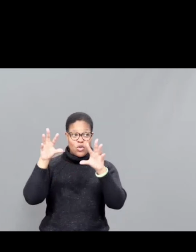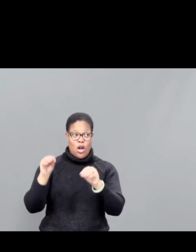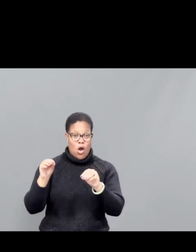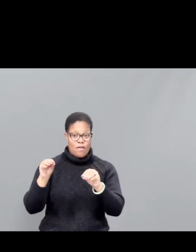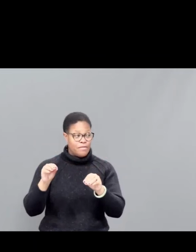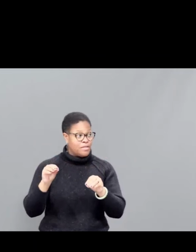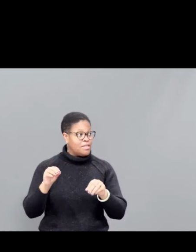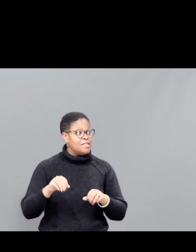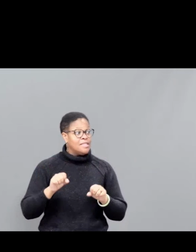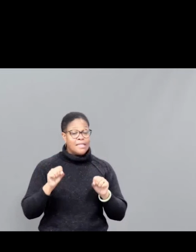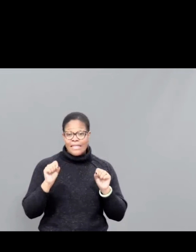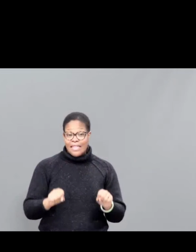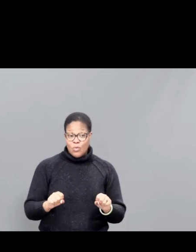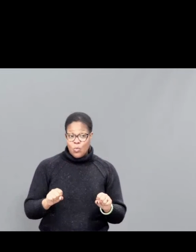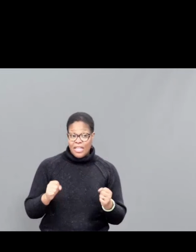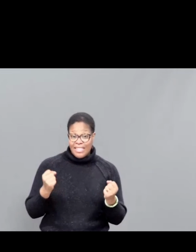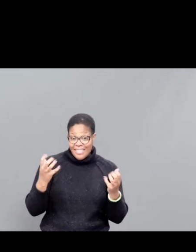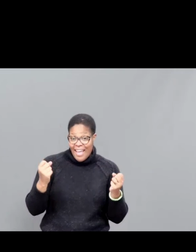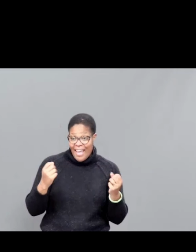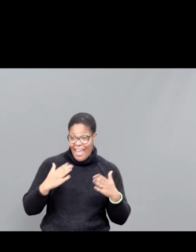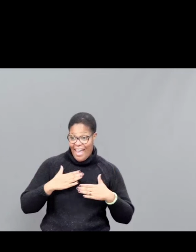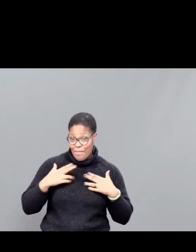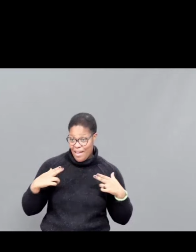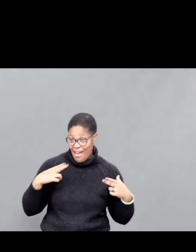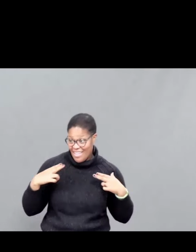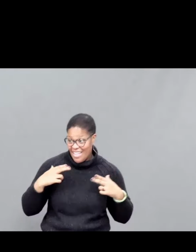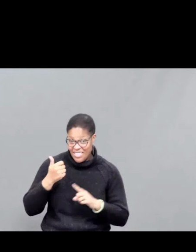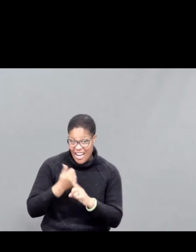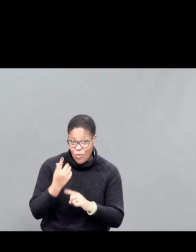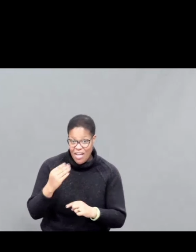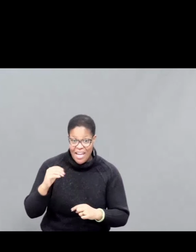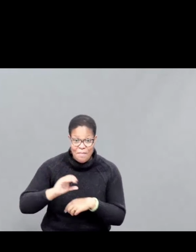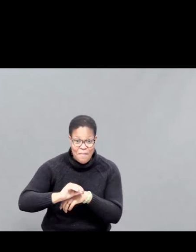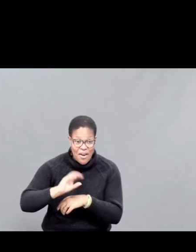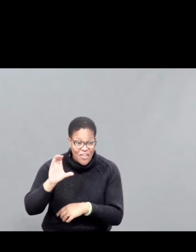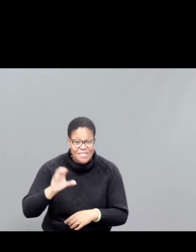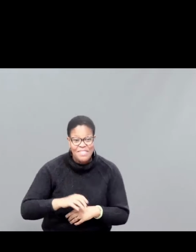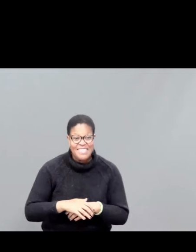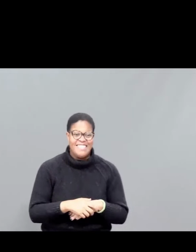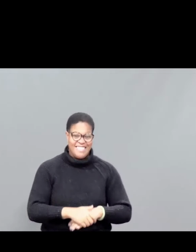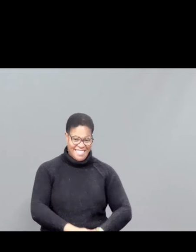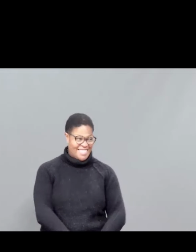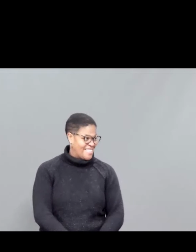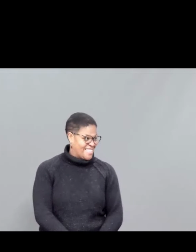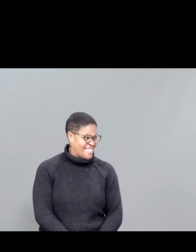can we just say happy holidays to everyone and Merry Christmas?